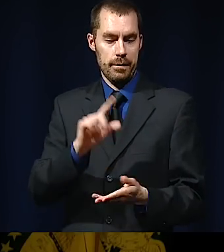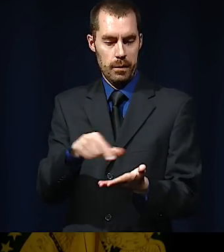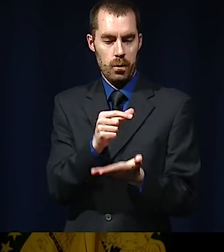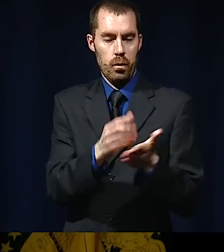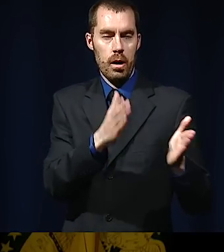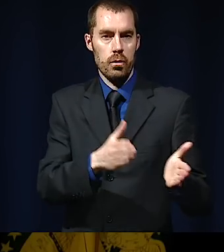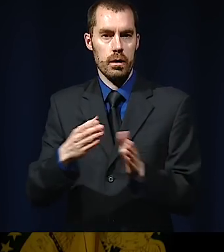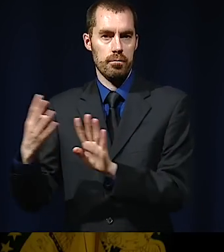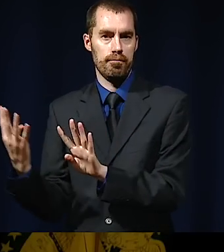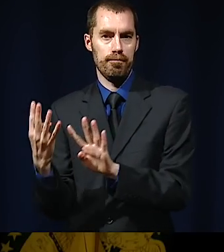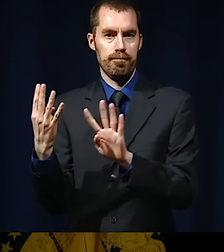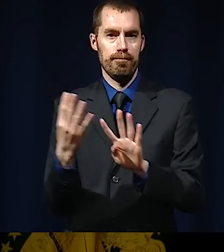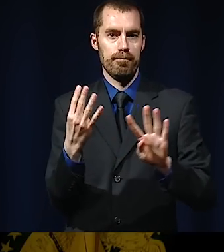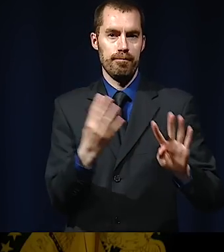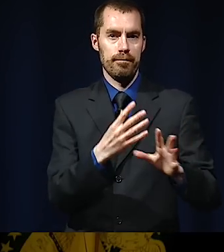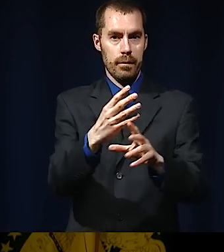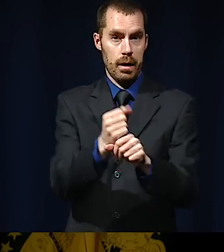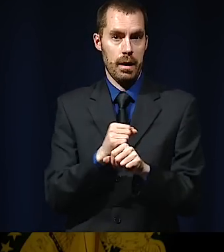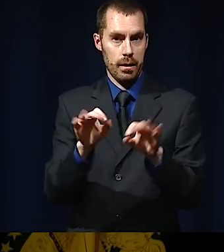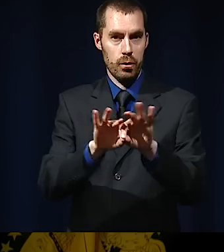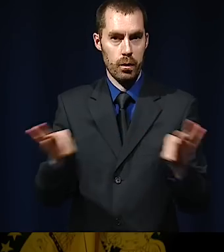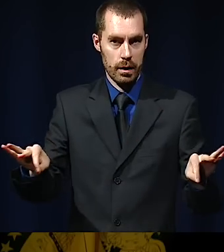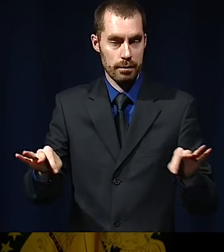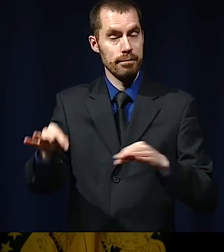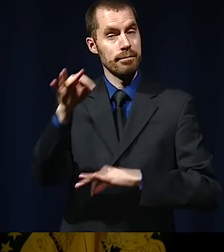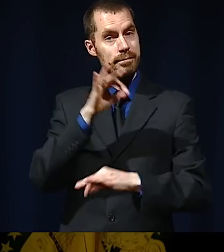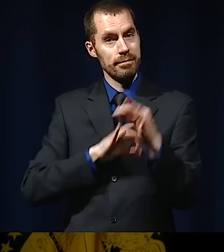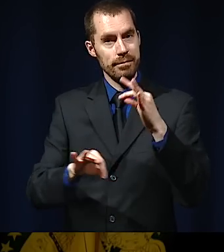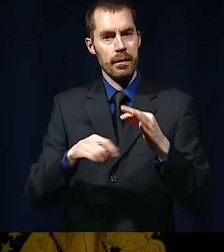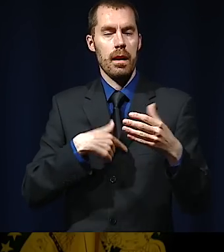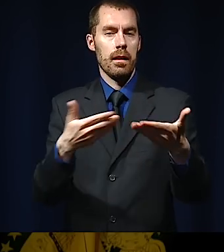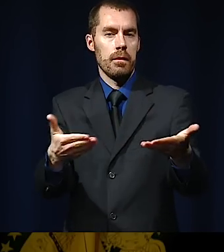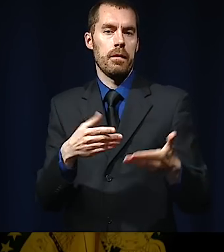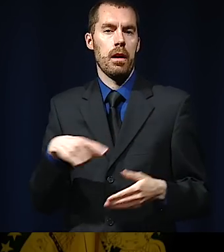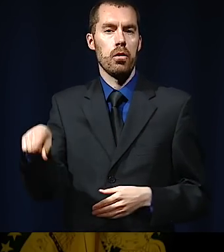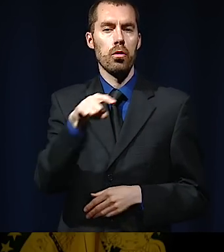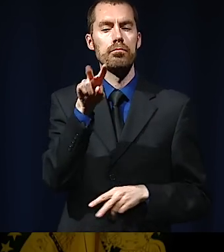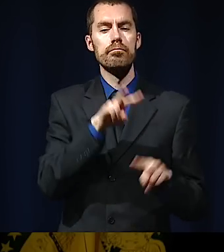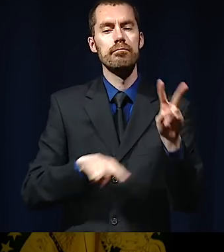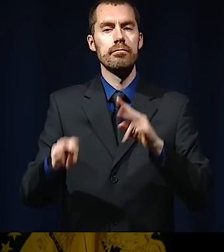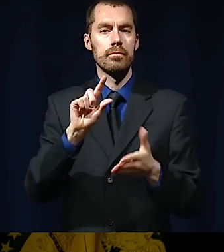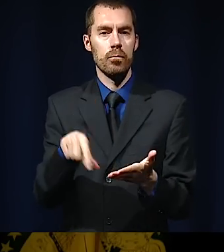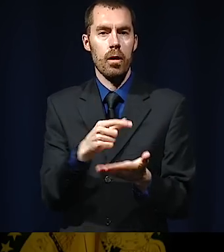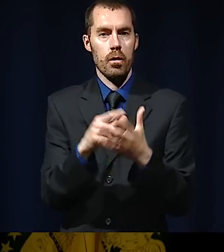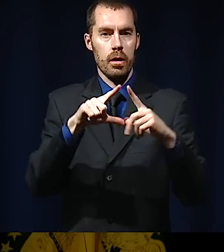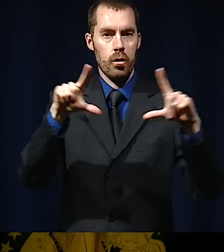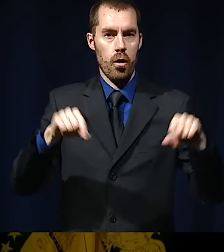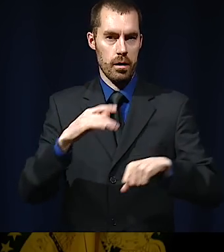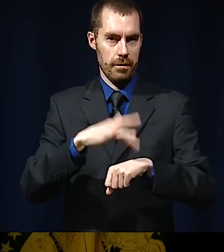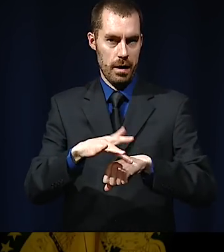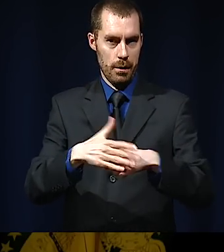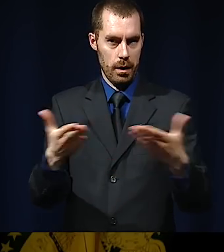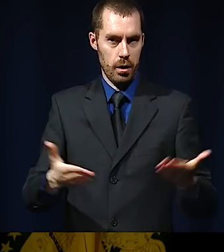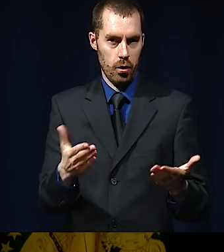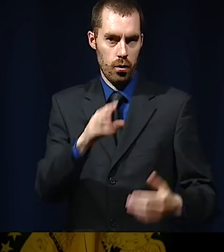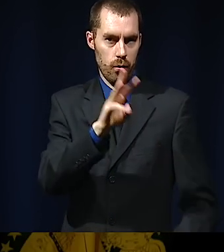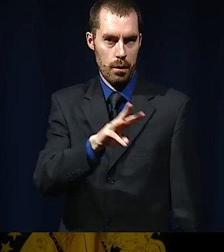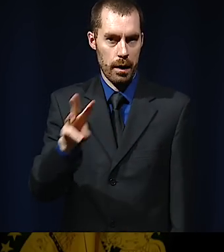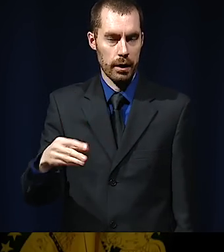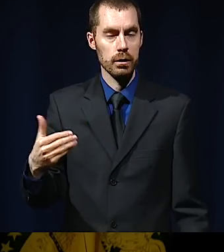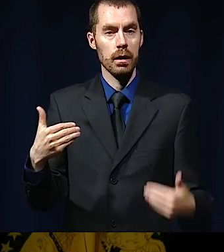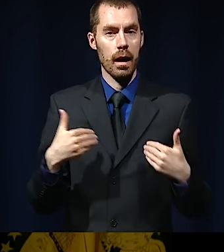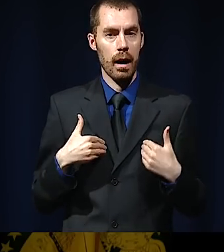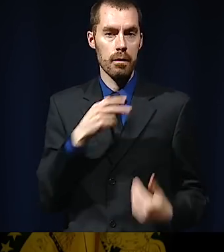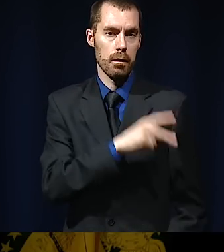receive their degrees. Instead, I invite you to explore the graduation cards available on this webpage. They contain personal statements